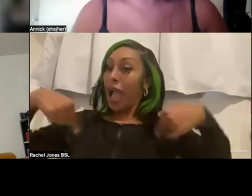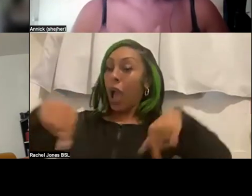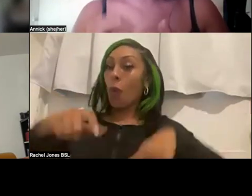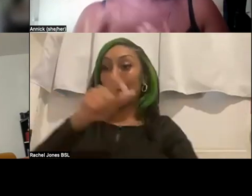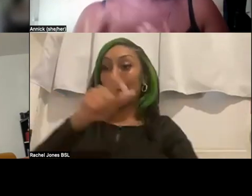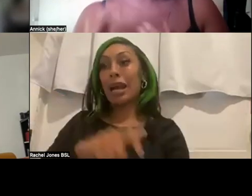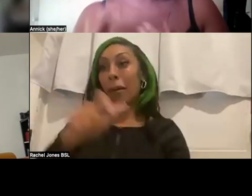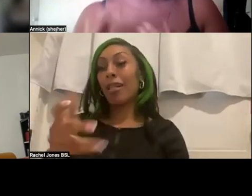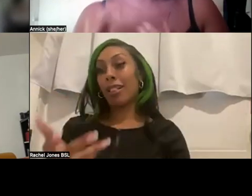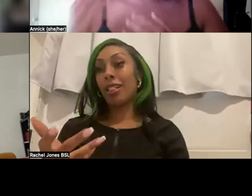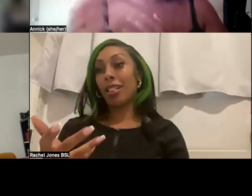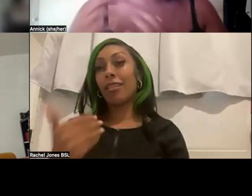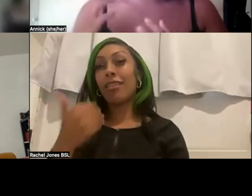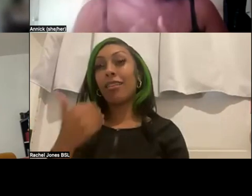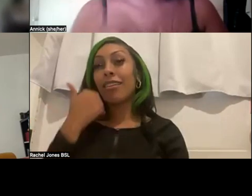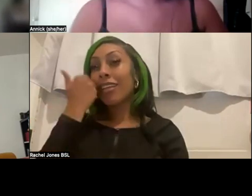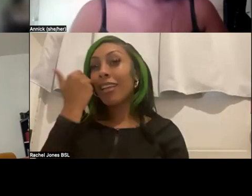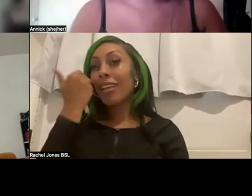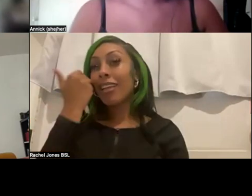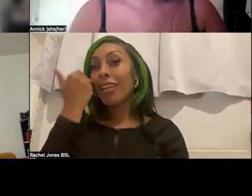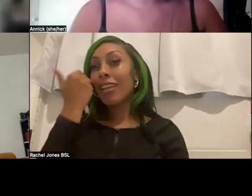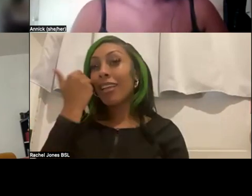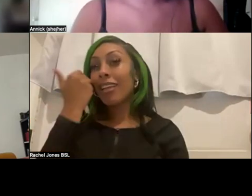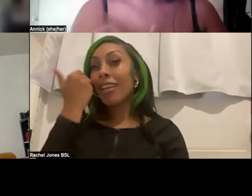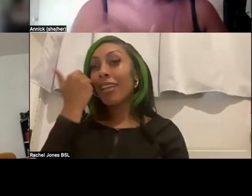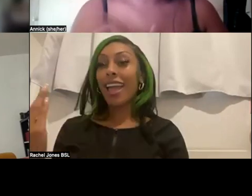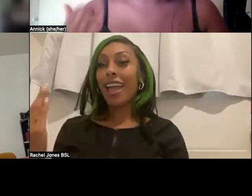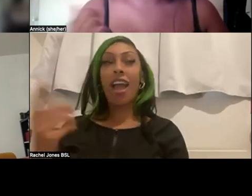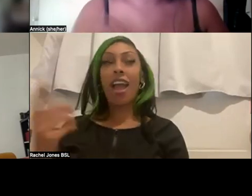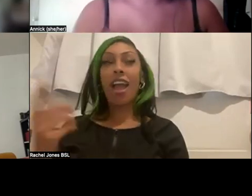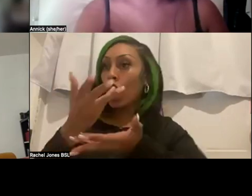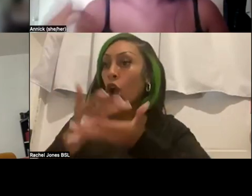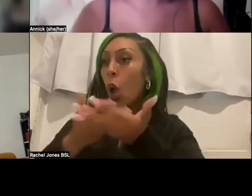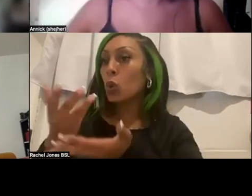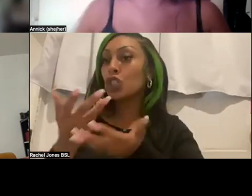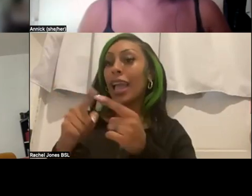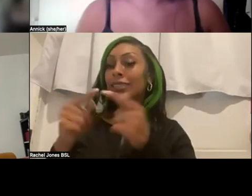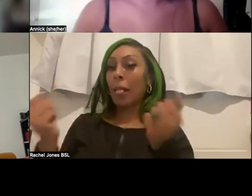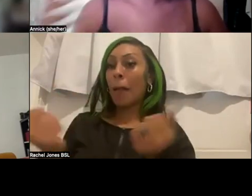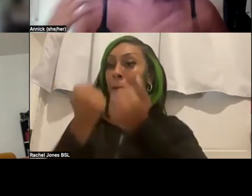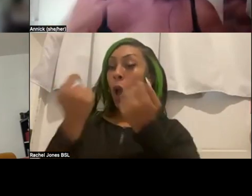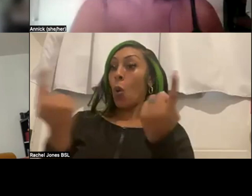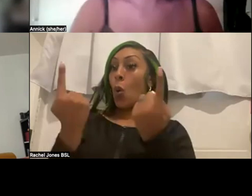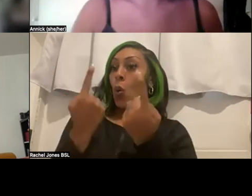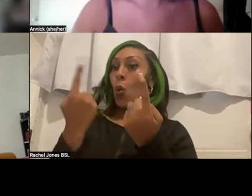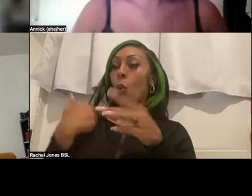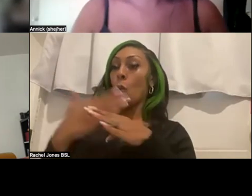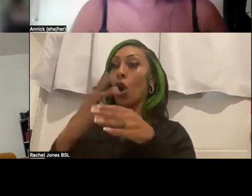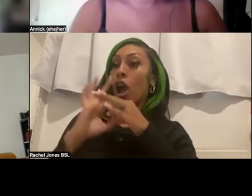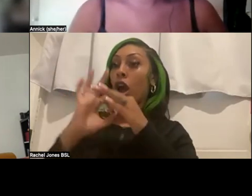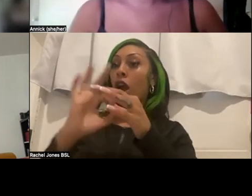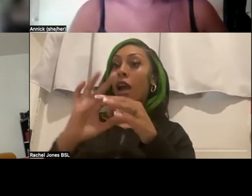it's an everyday kind of dance of negotiating the agency and the power of the people you work for, in opposition